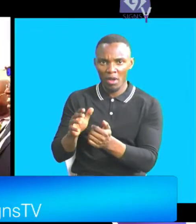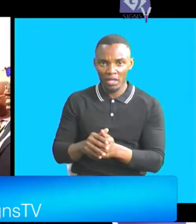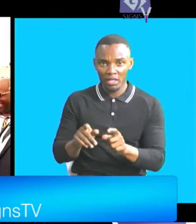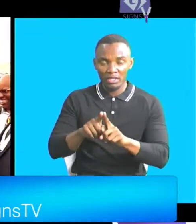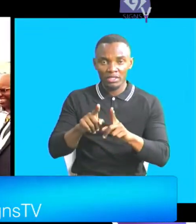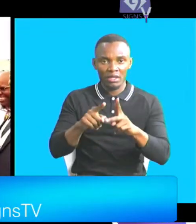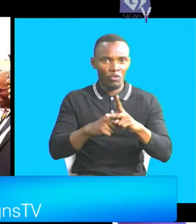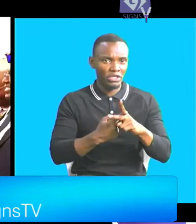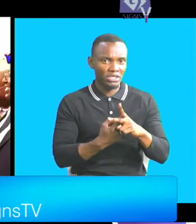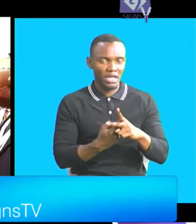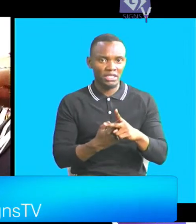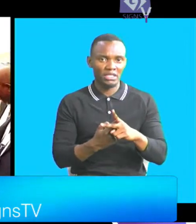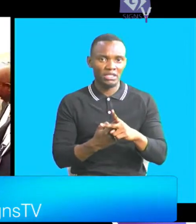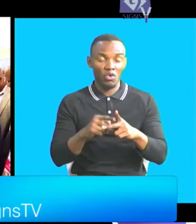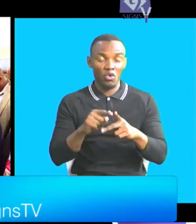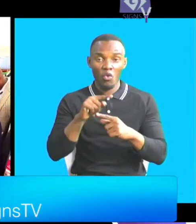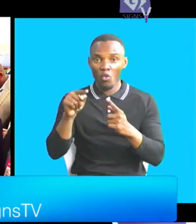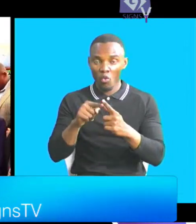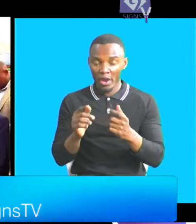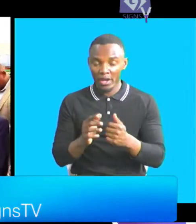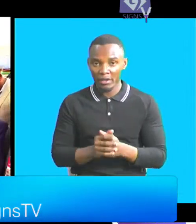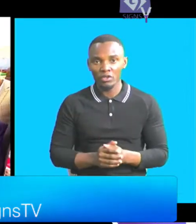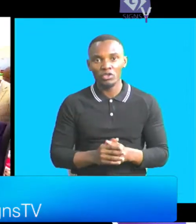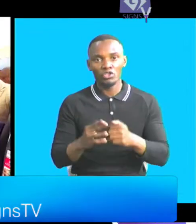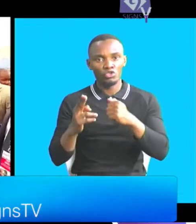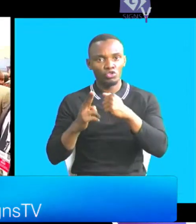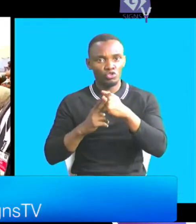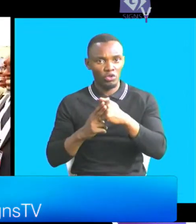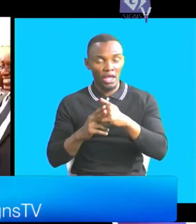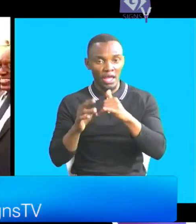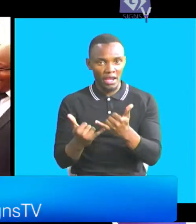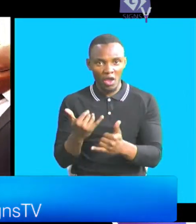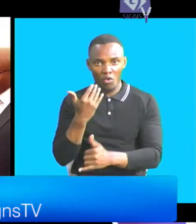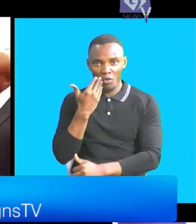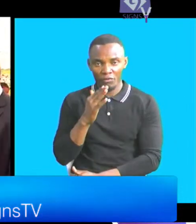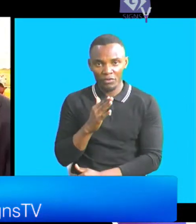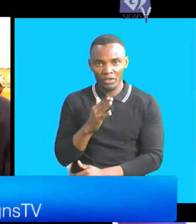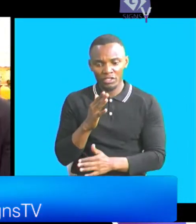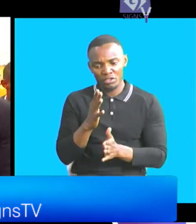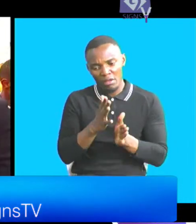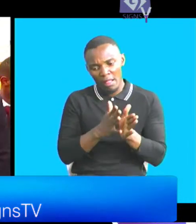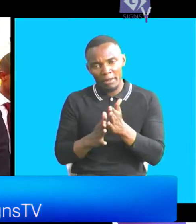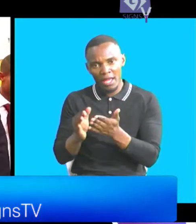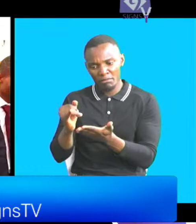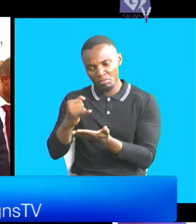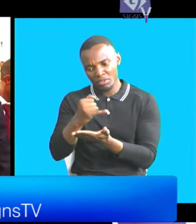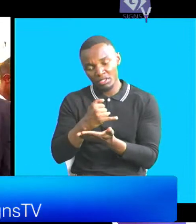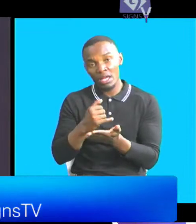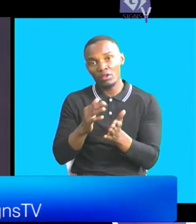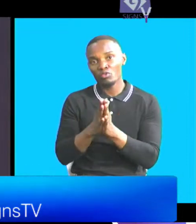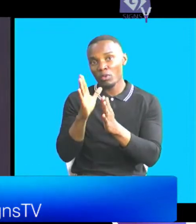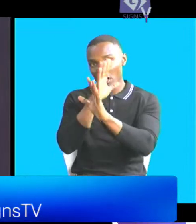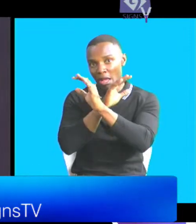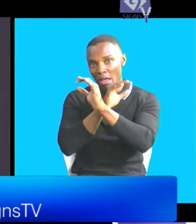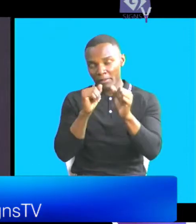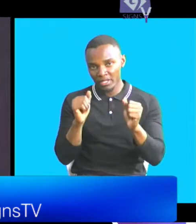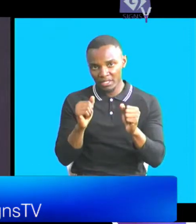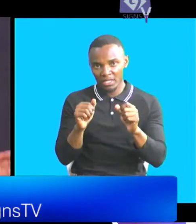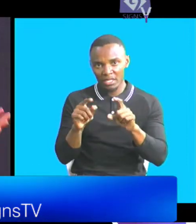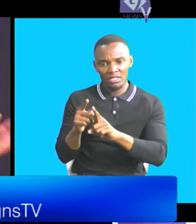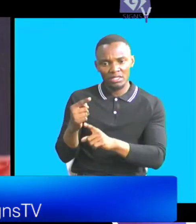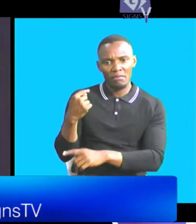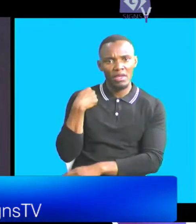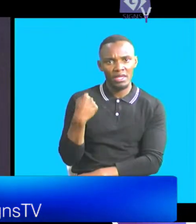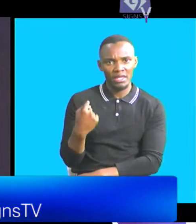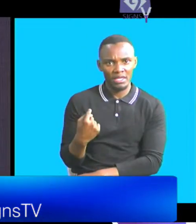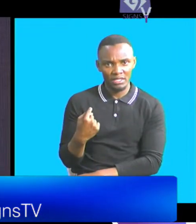tunaanza hii July. We are now going through the models and the designs with the president. Hata jana tulishinda na